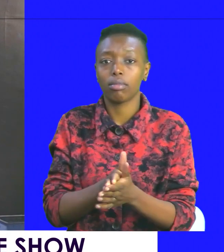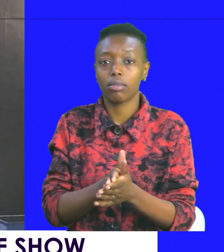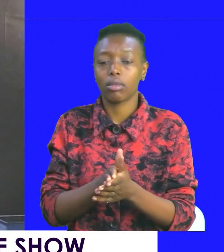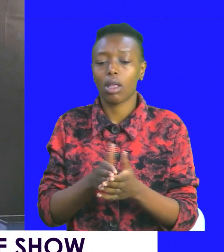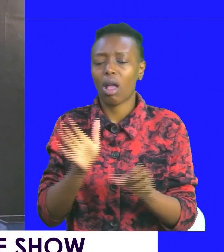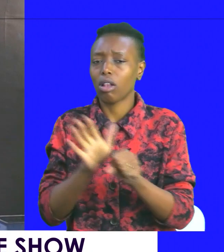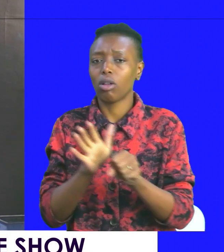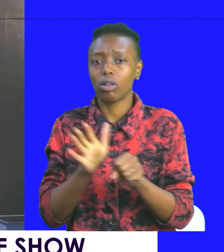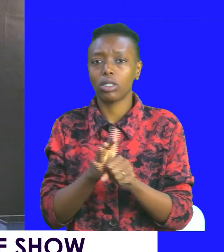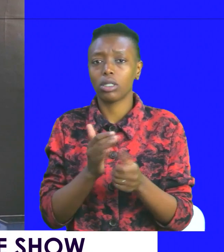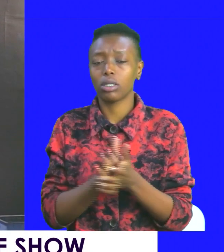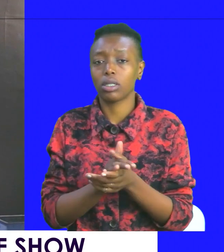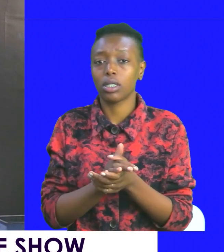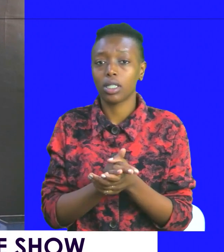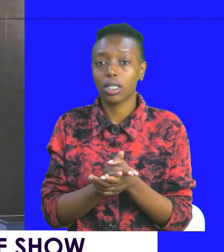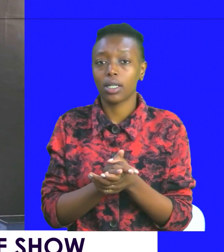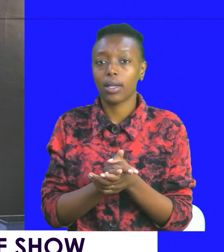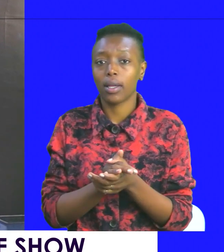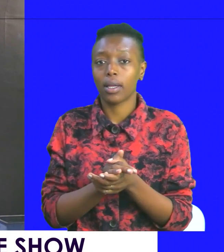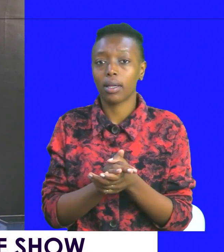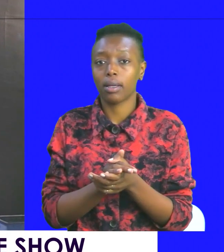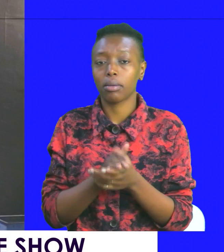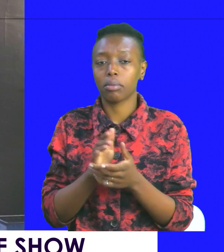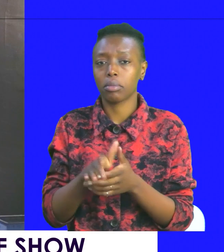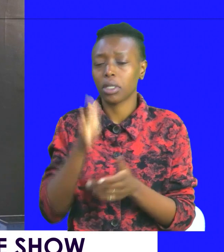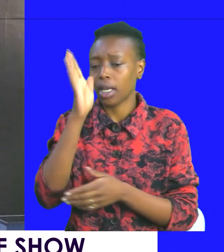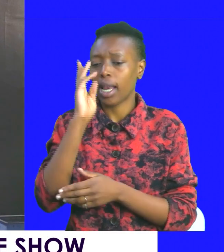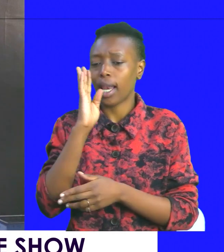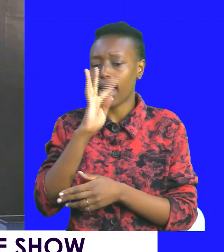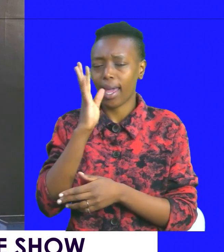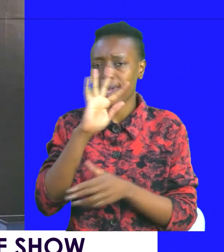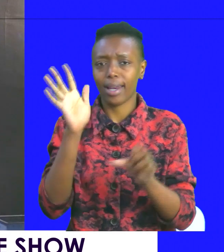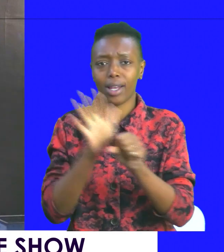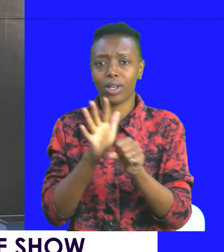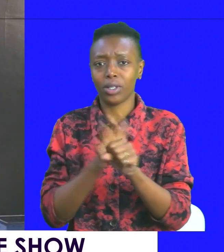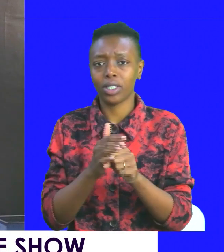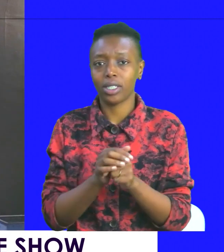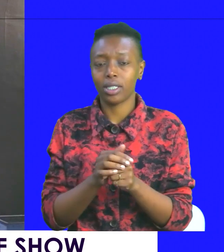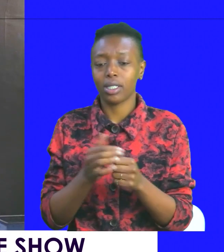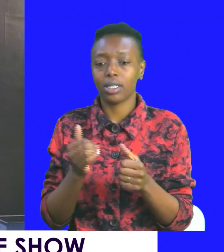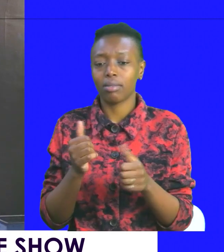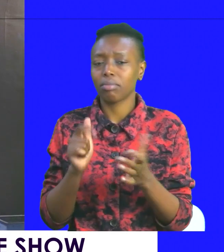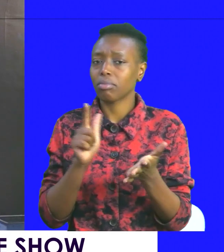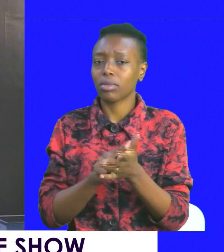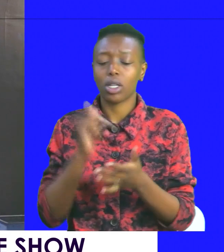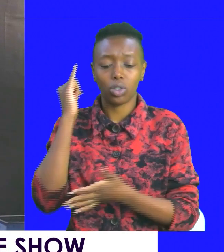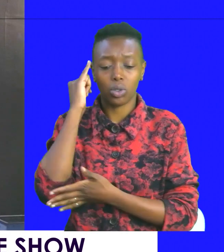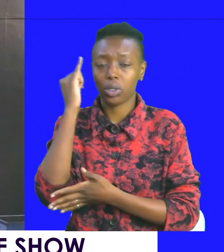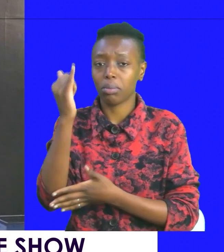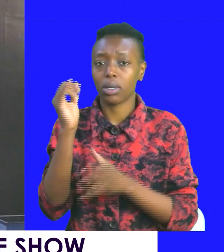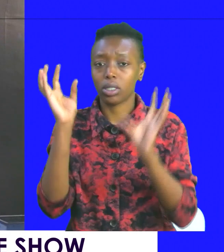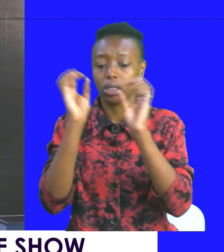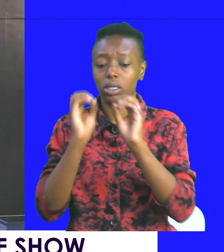so much, being cheated on so much that you never imagine there is a better